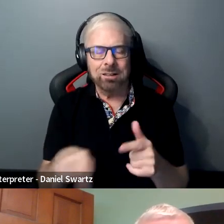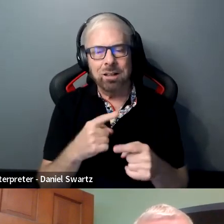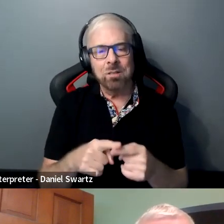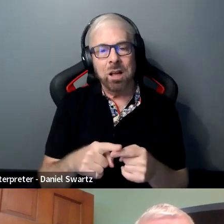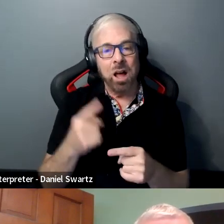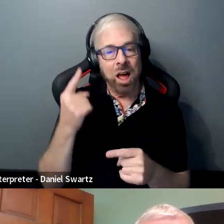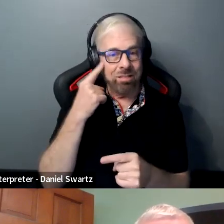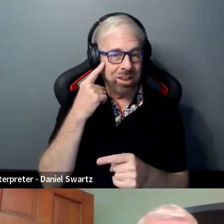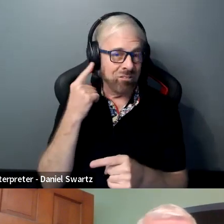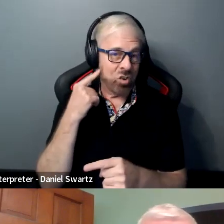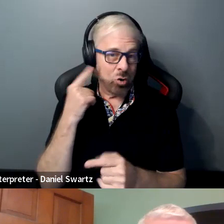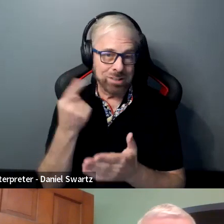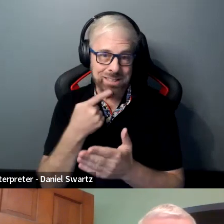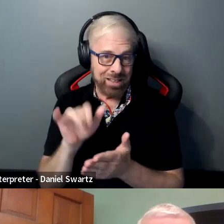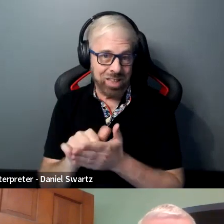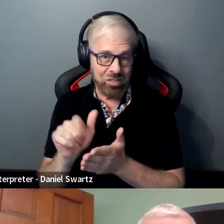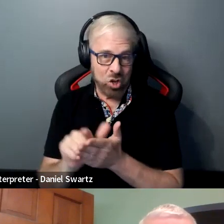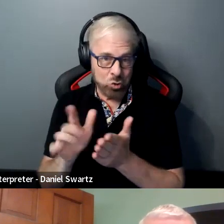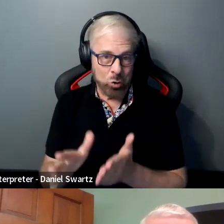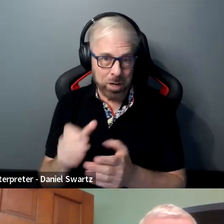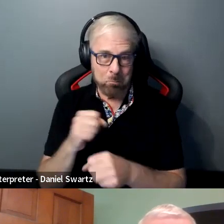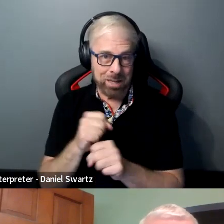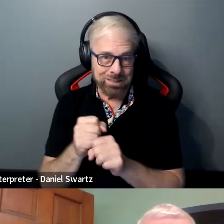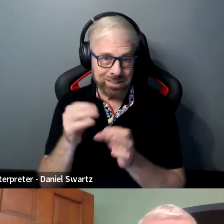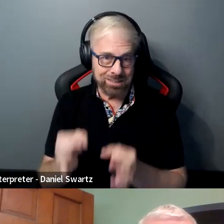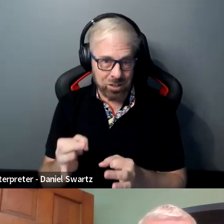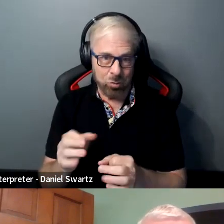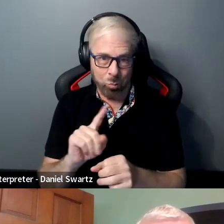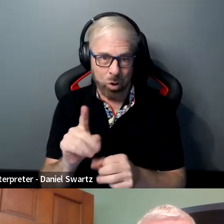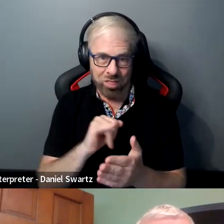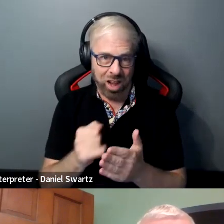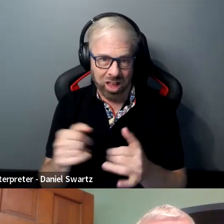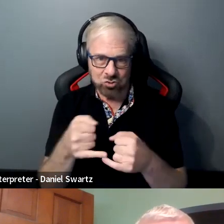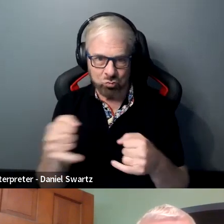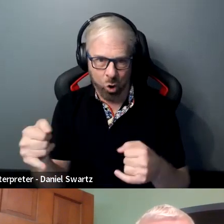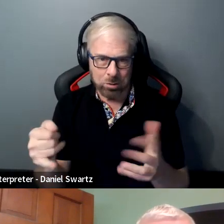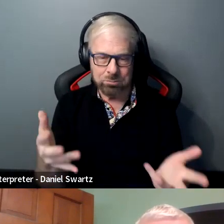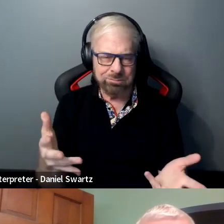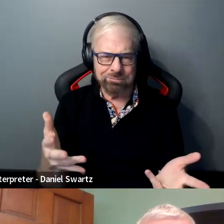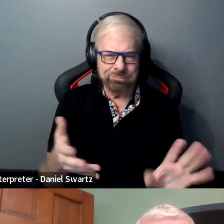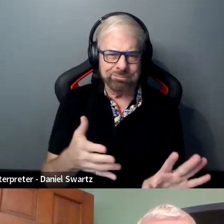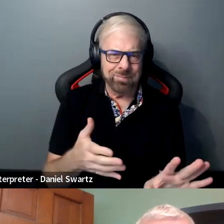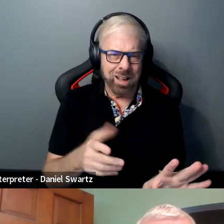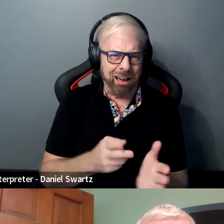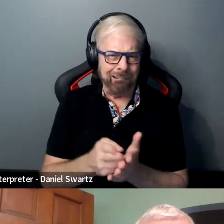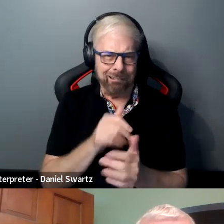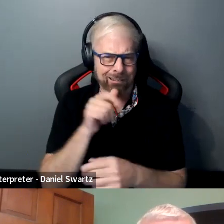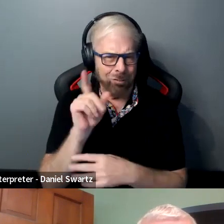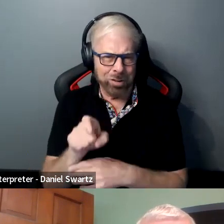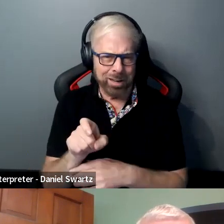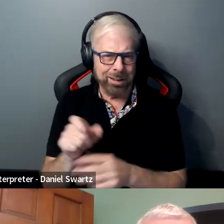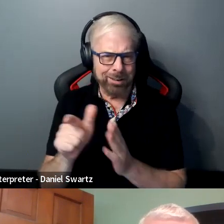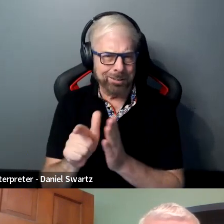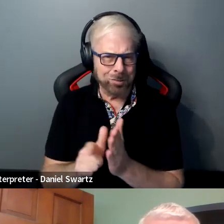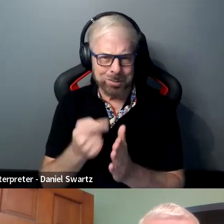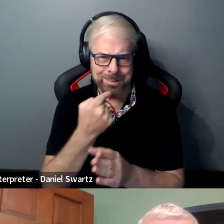that decision where the line is drawn. Quite frankly, I don't need an attorney to tell me how to be a guardian for my